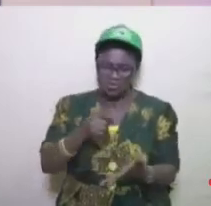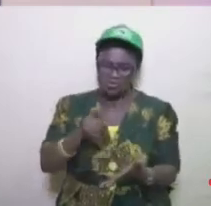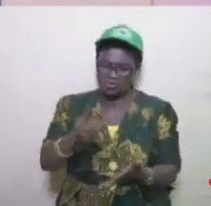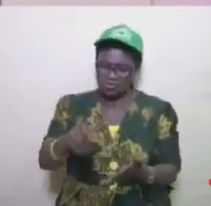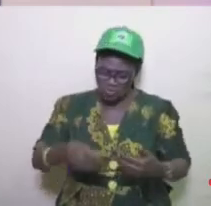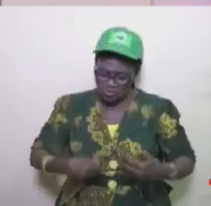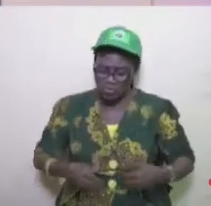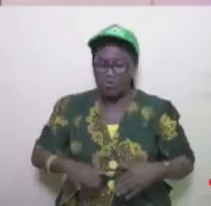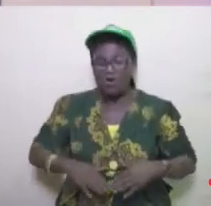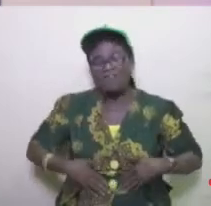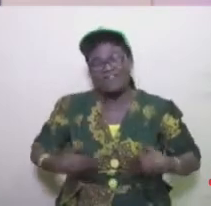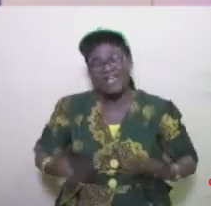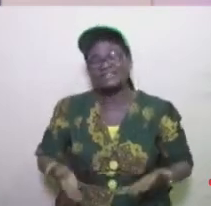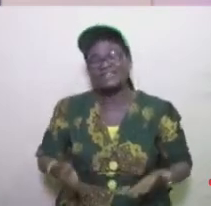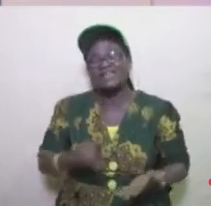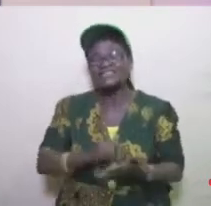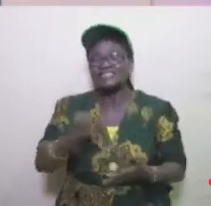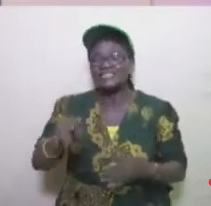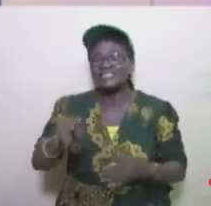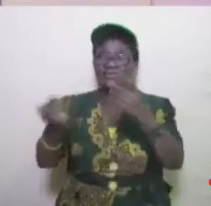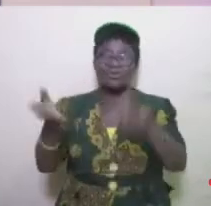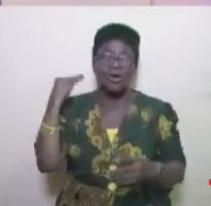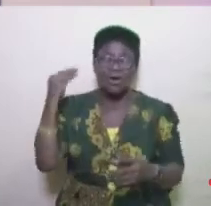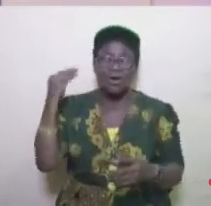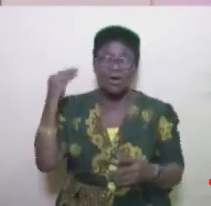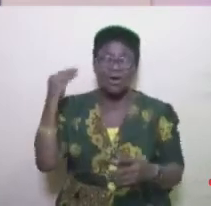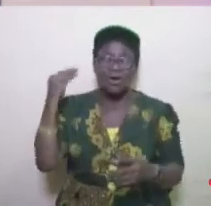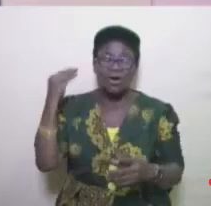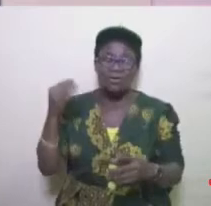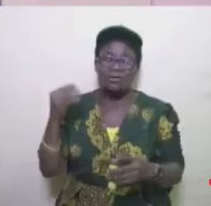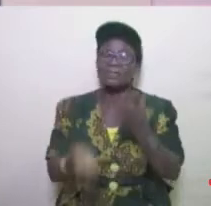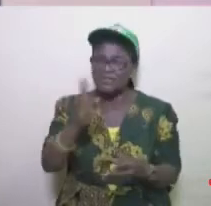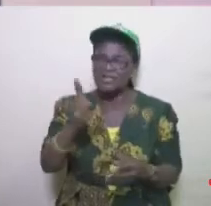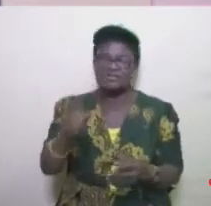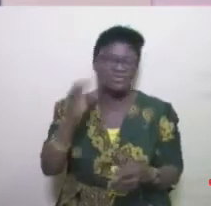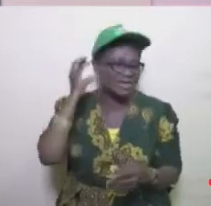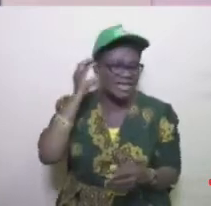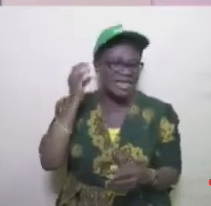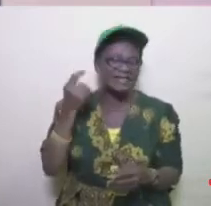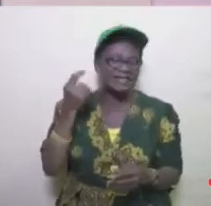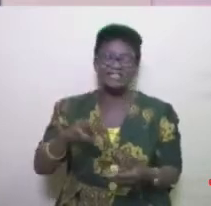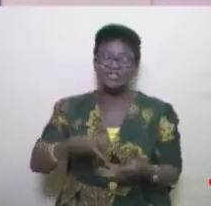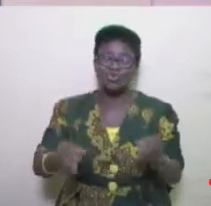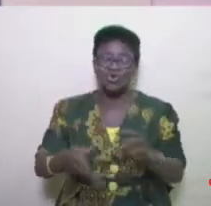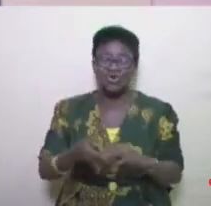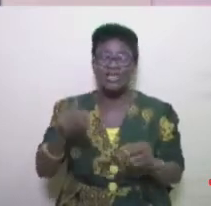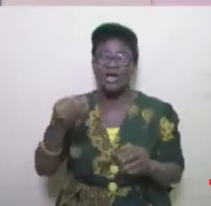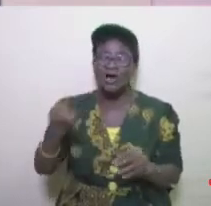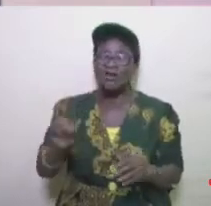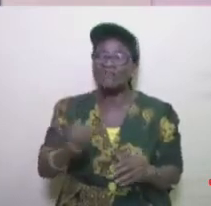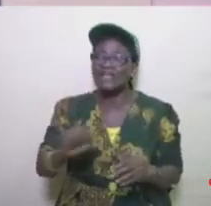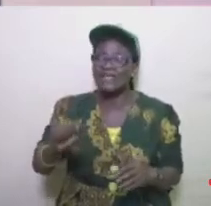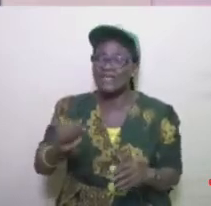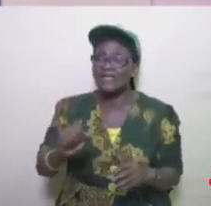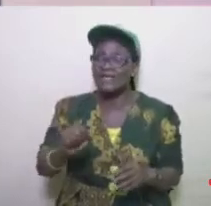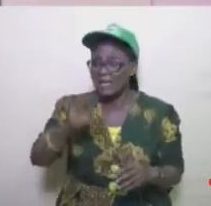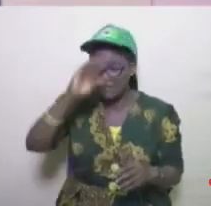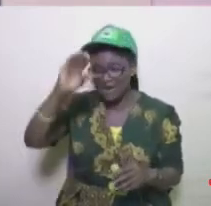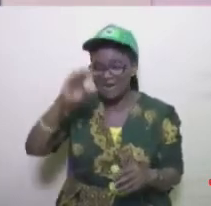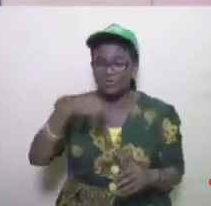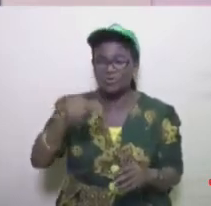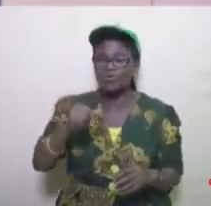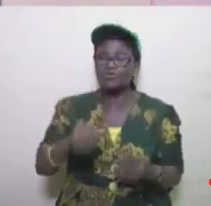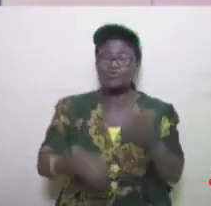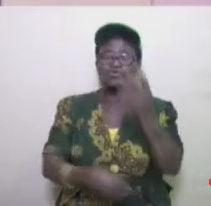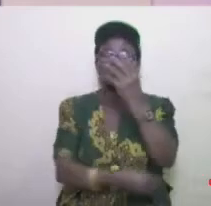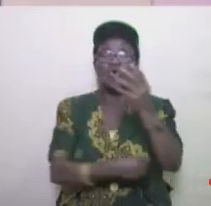gone. Maybe you have heard the story of a man who stole a chicken. He stole a chicken,